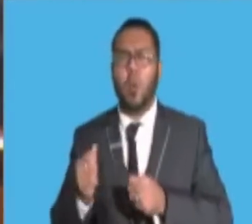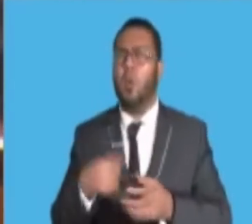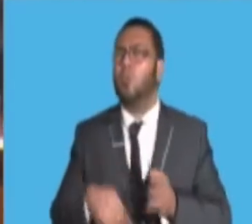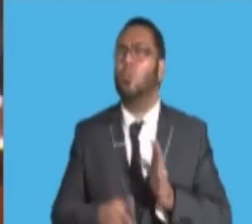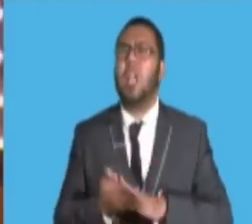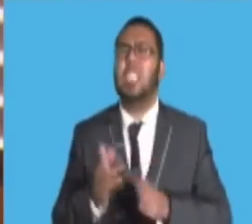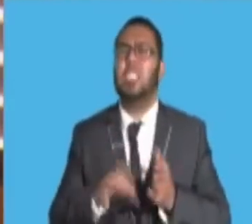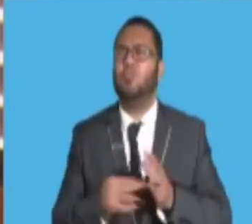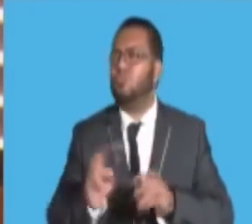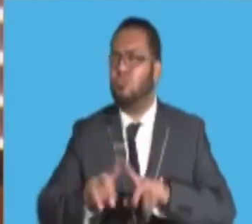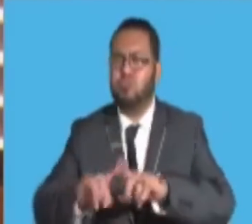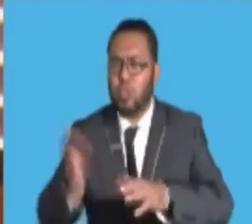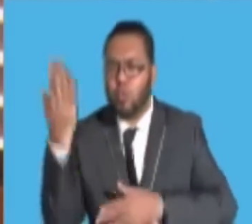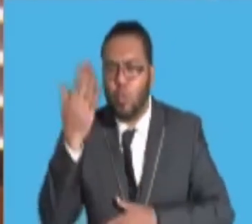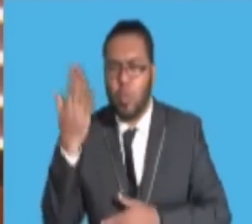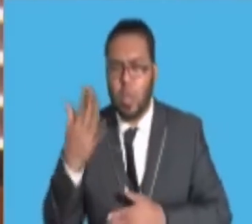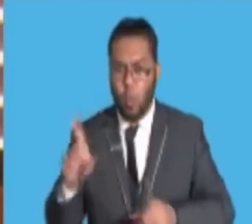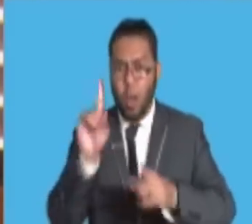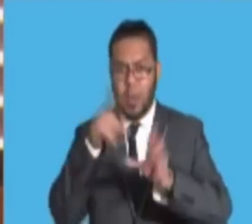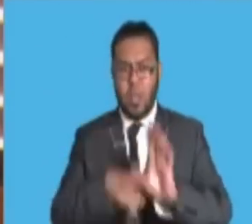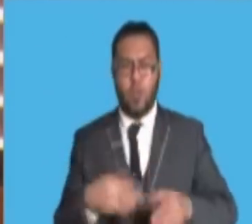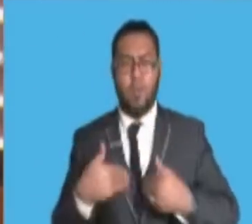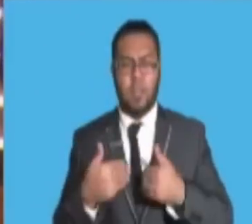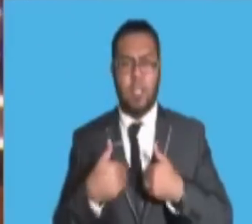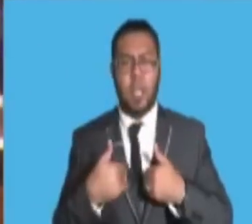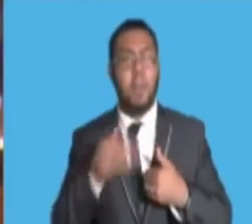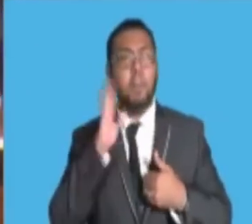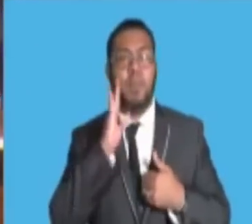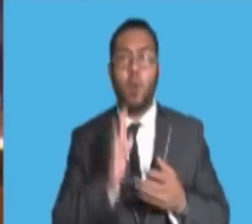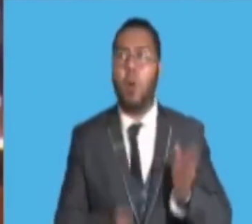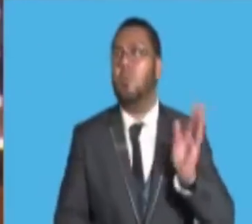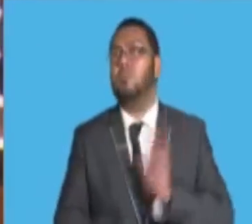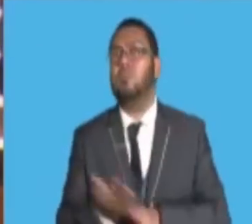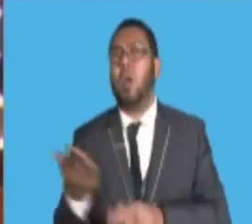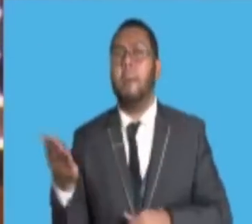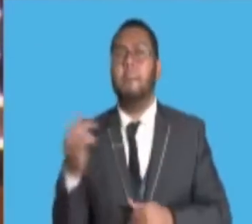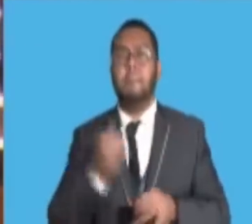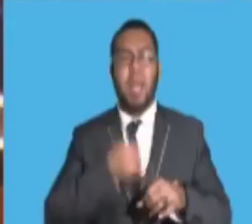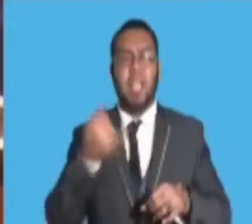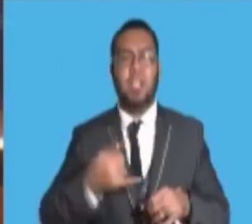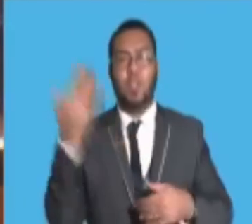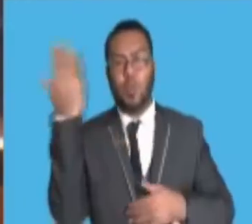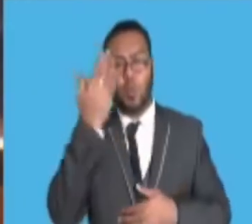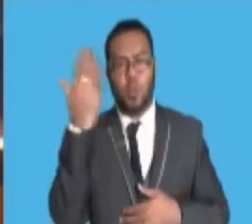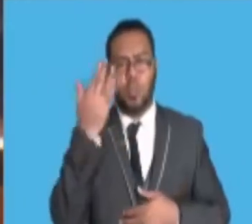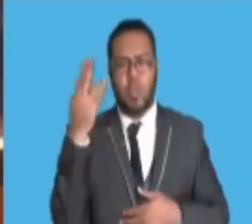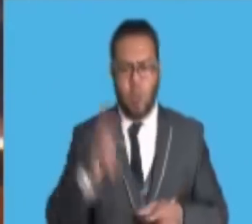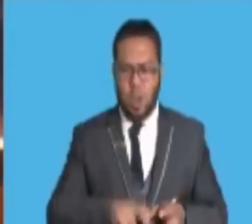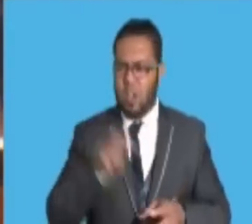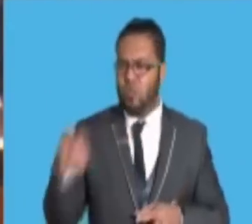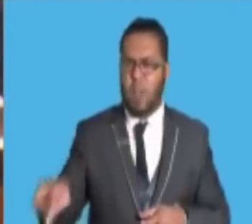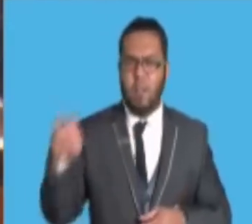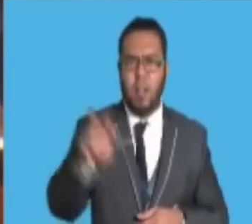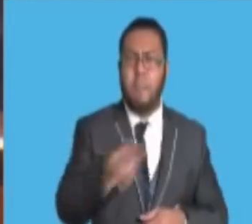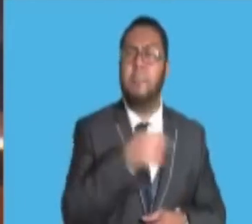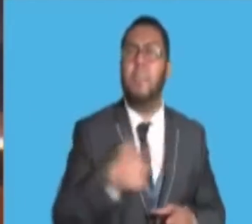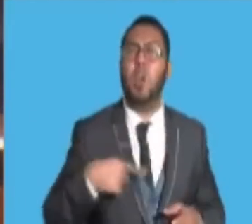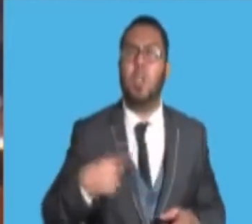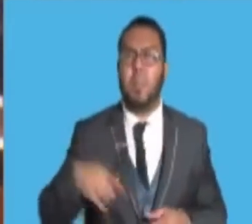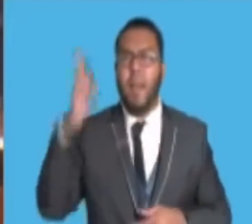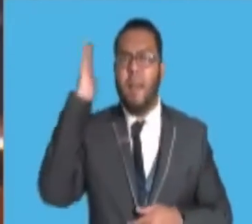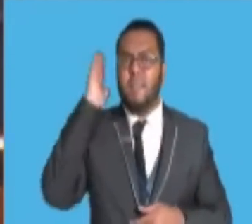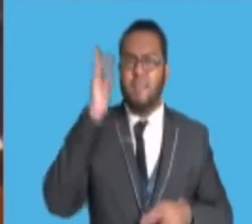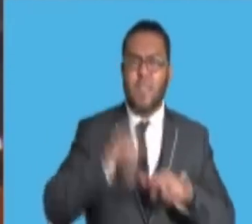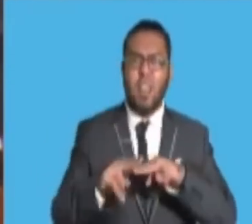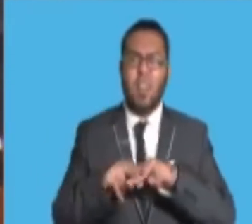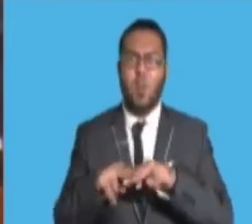Secondary, and I spent a year in university before going on to medical school. We traveled a lot when I was a child because my father was an engineer with